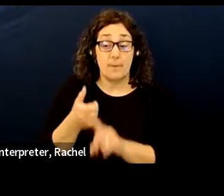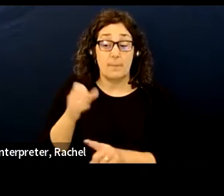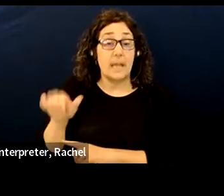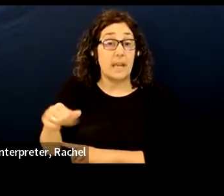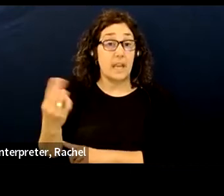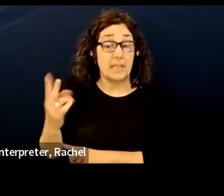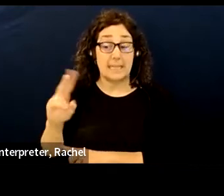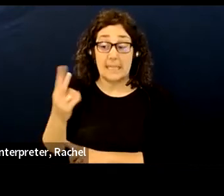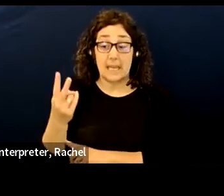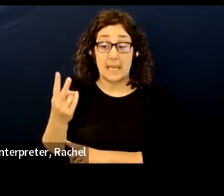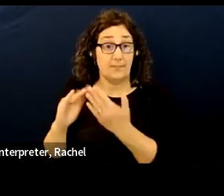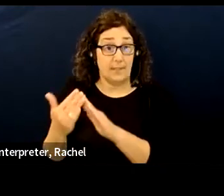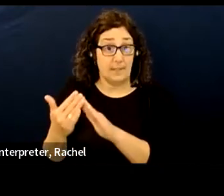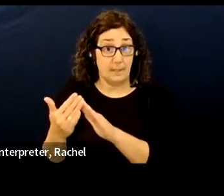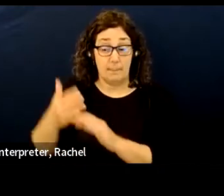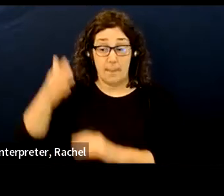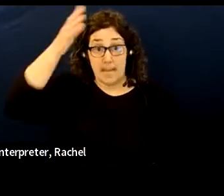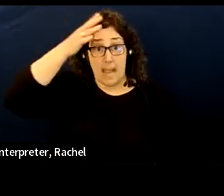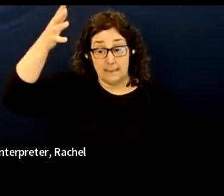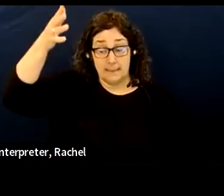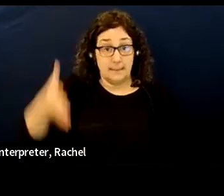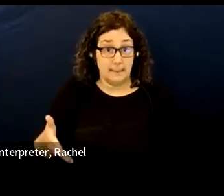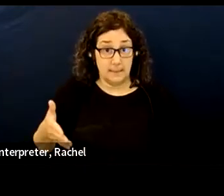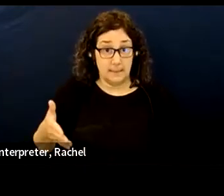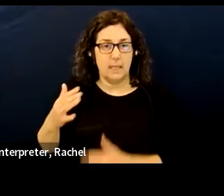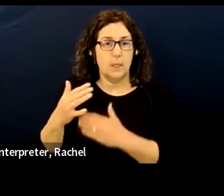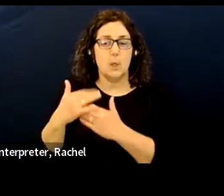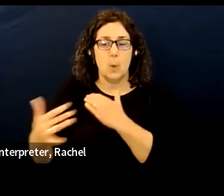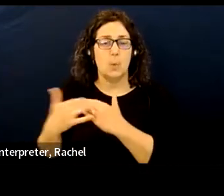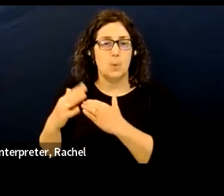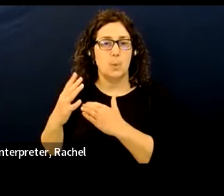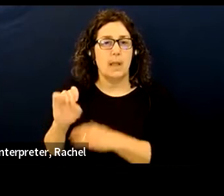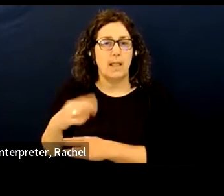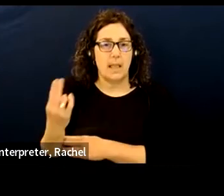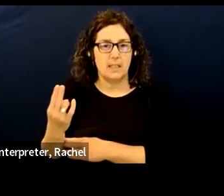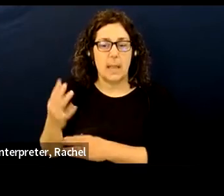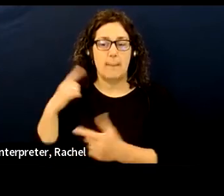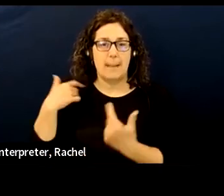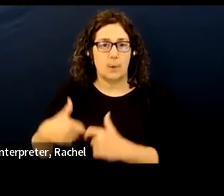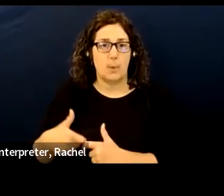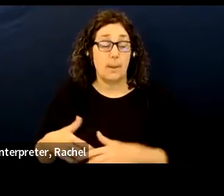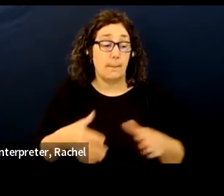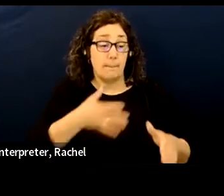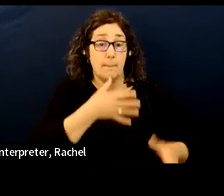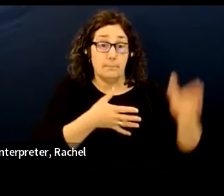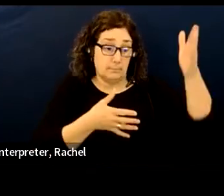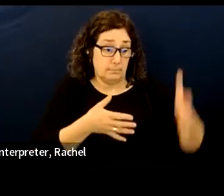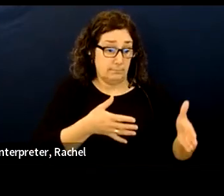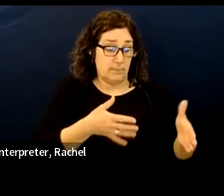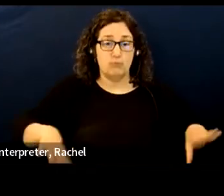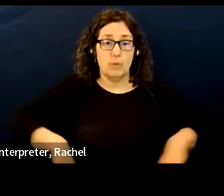village. On my dad's side, we're Coast Salish and Mexican from Saikum. And on my mom's side, we're Russian